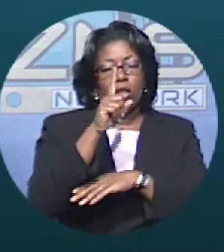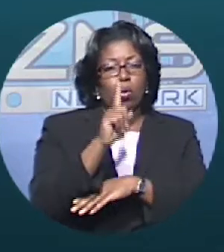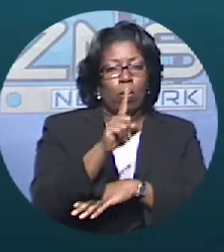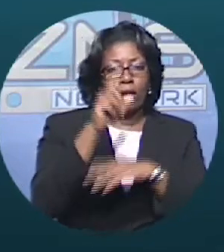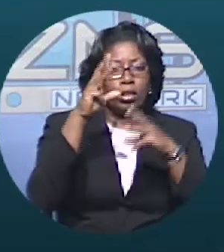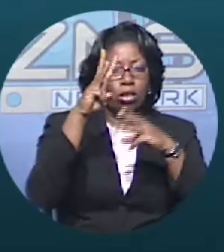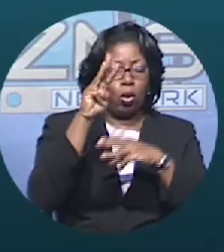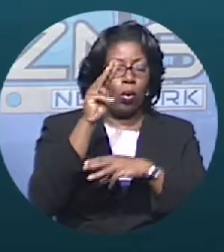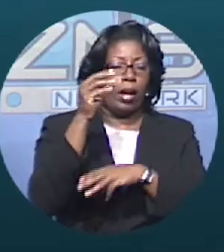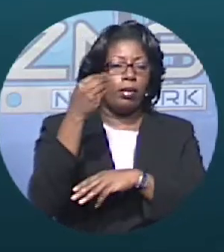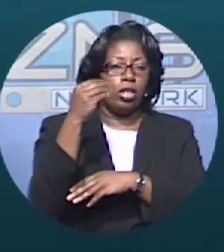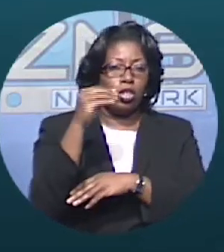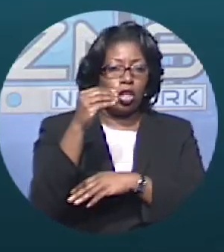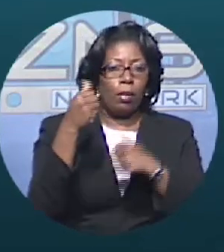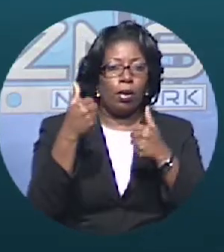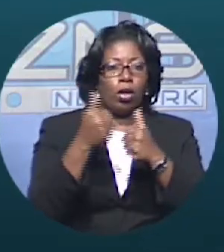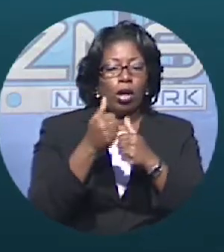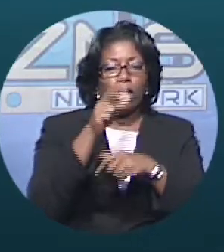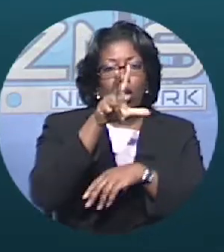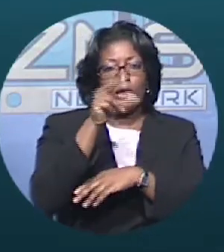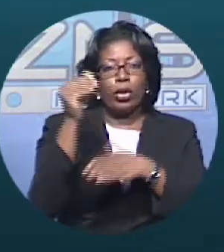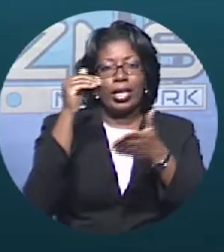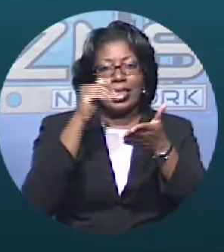web shop gaming got